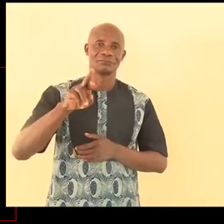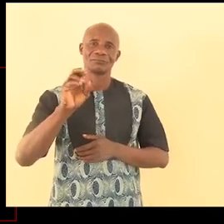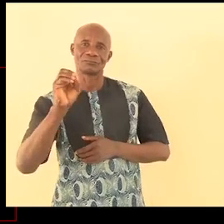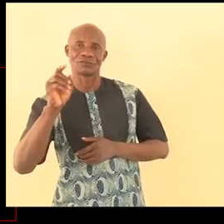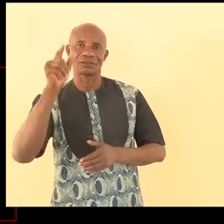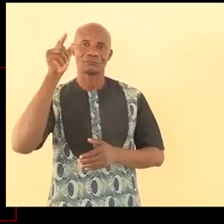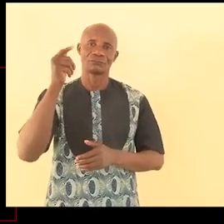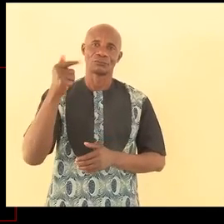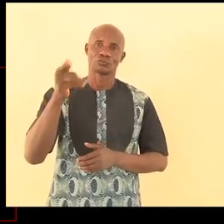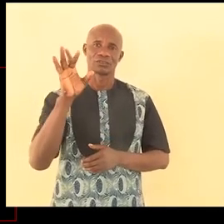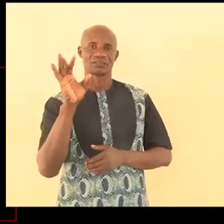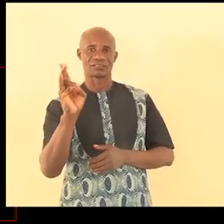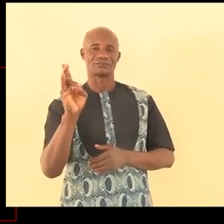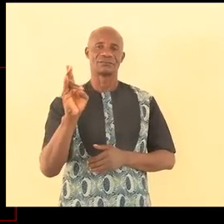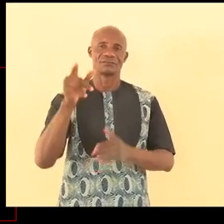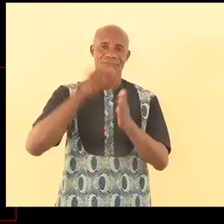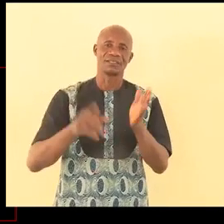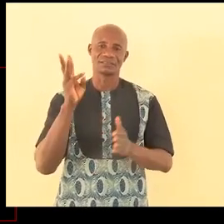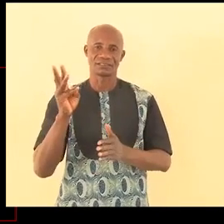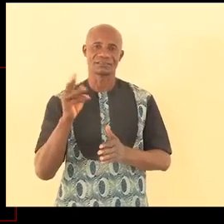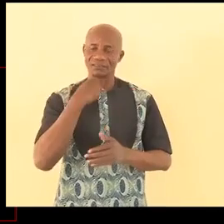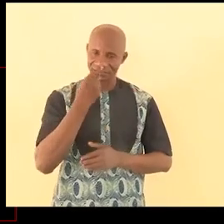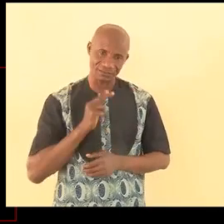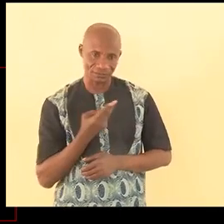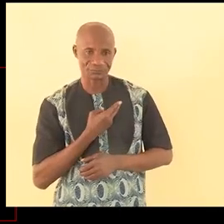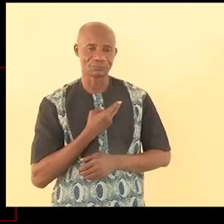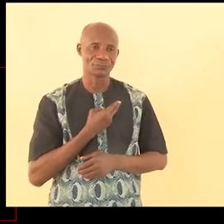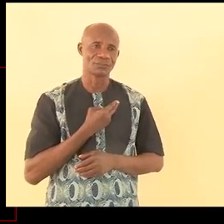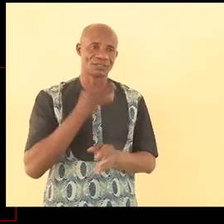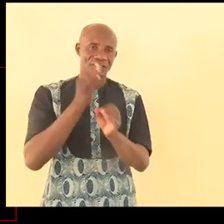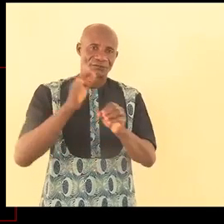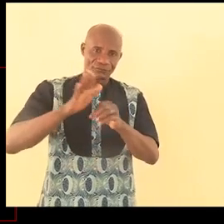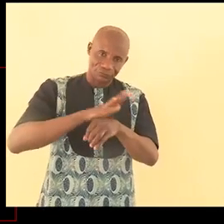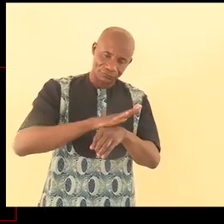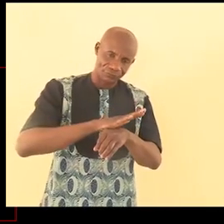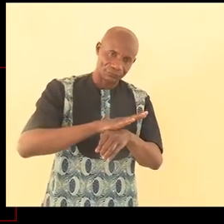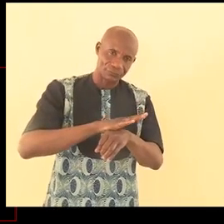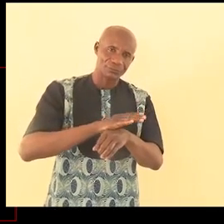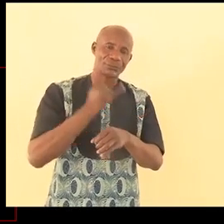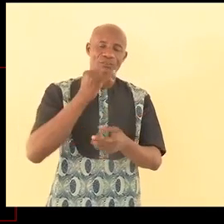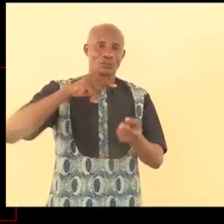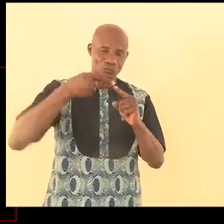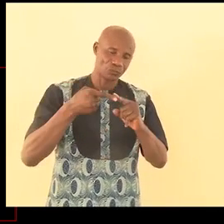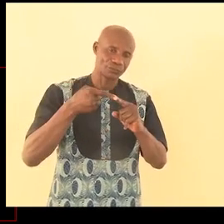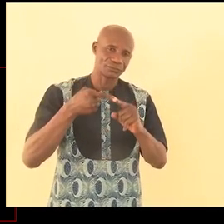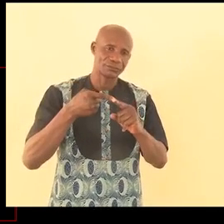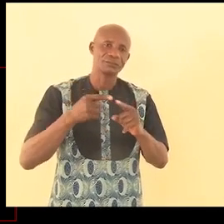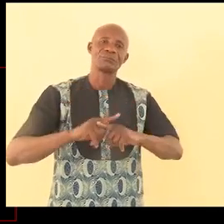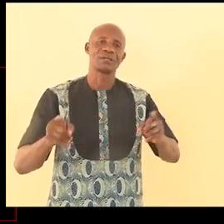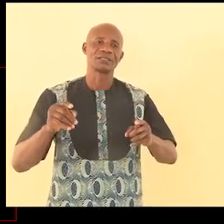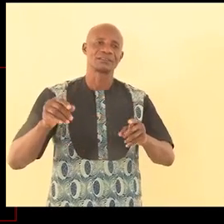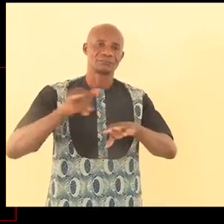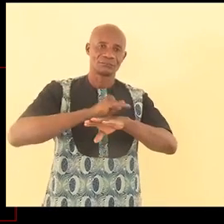Proverbs 27, verse 6 tells us, faithful are the wounds of a friend, but